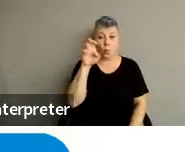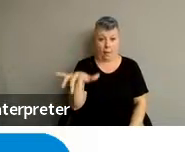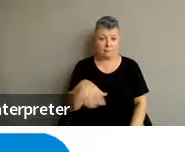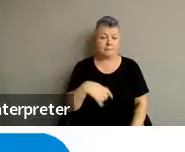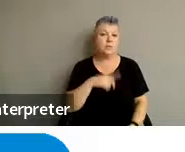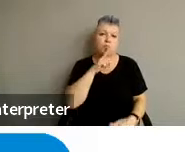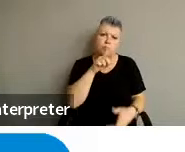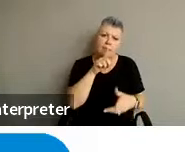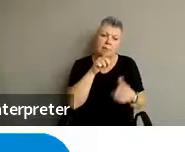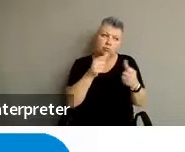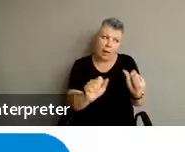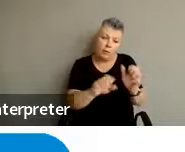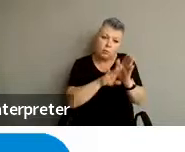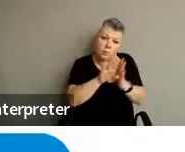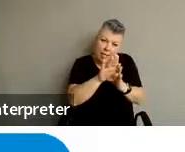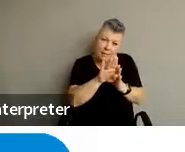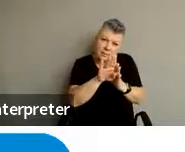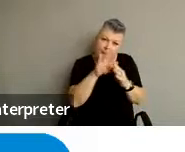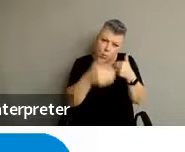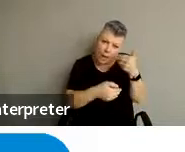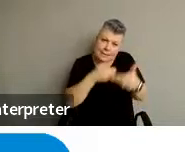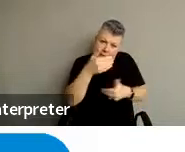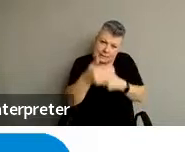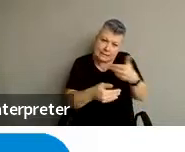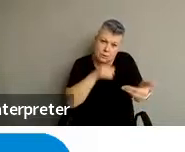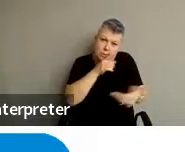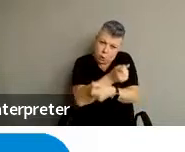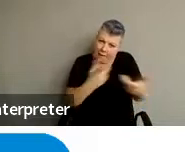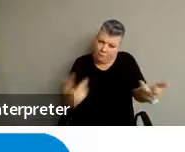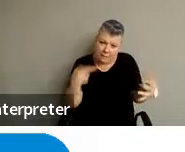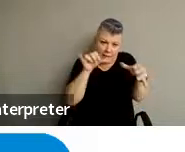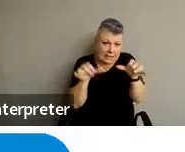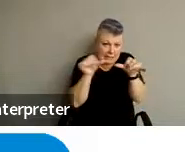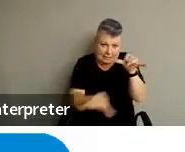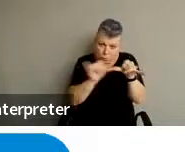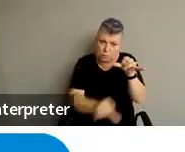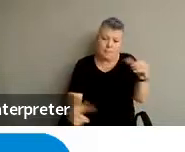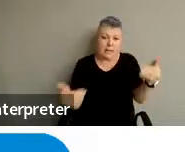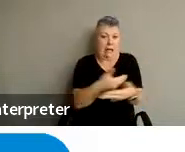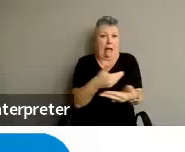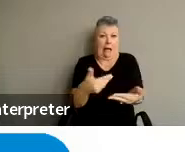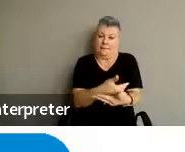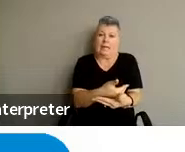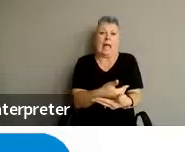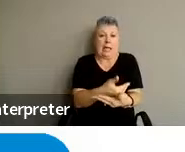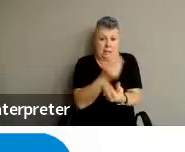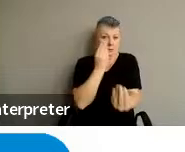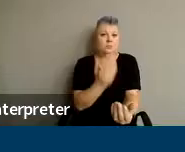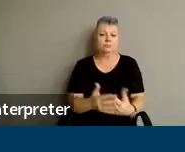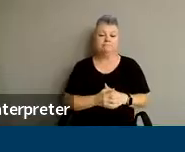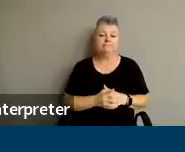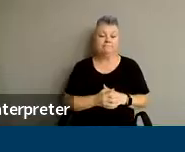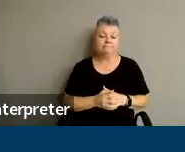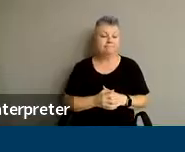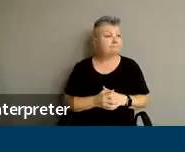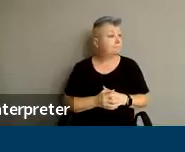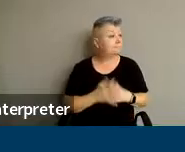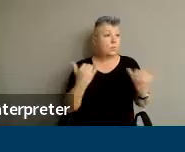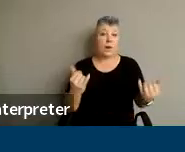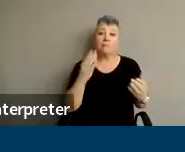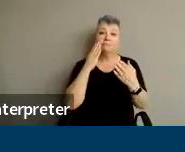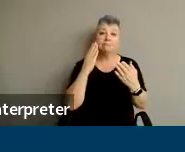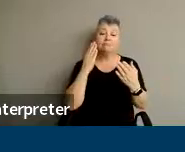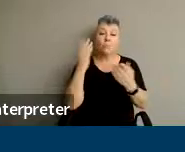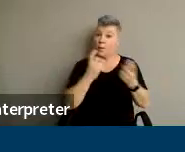processes so that this all stays up to date and folks get the supports that they need. So now we'll open it up for what questions you might